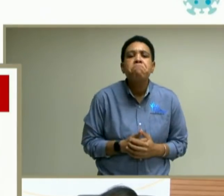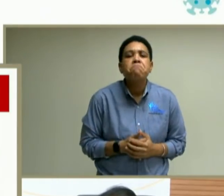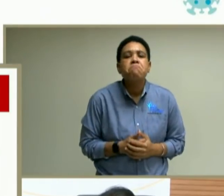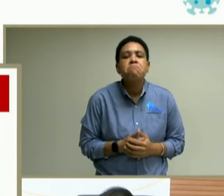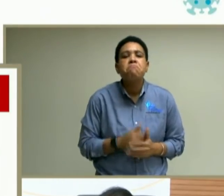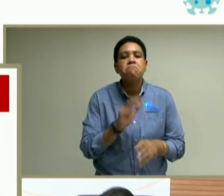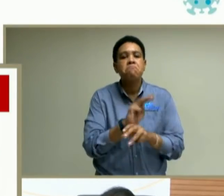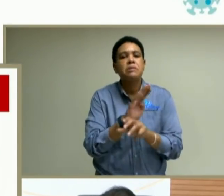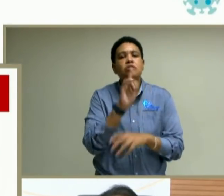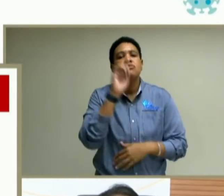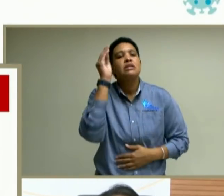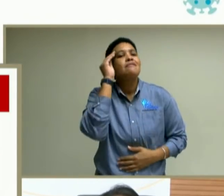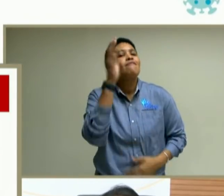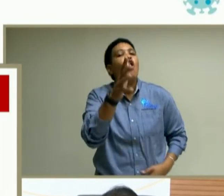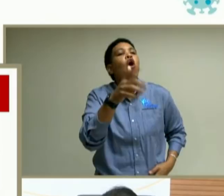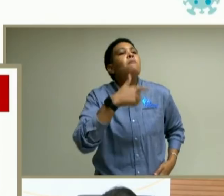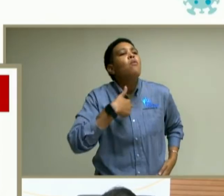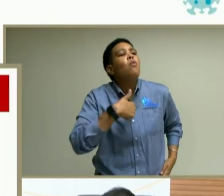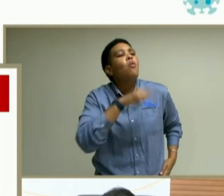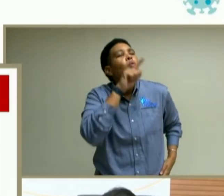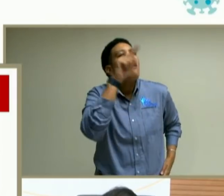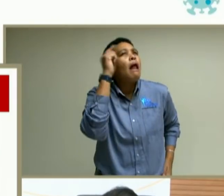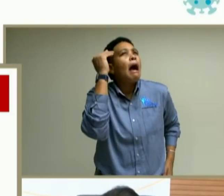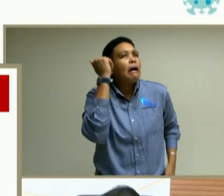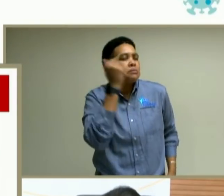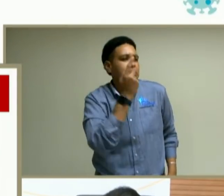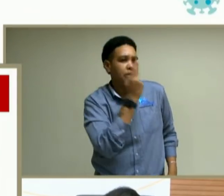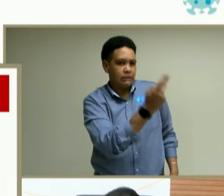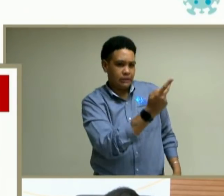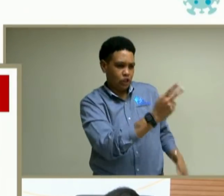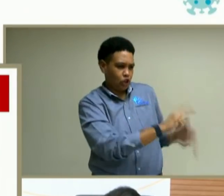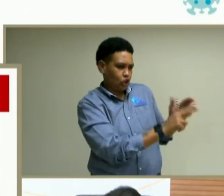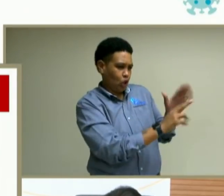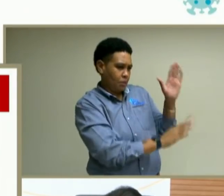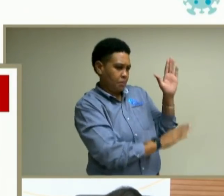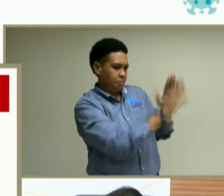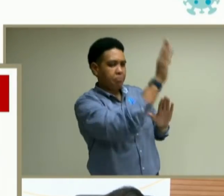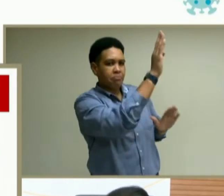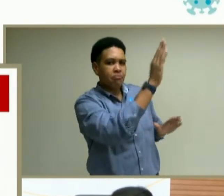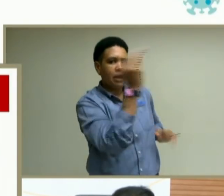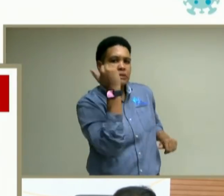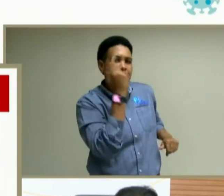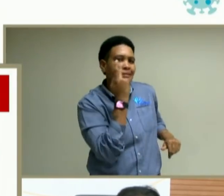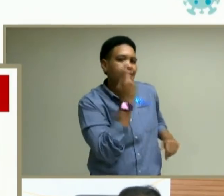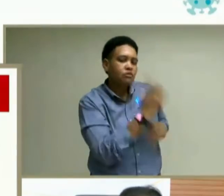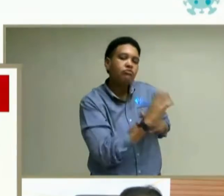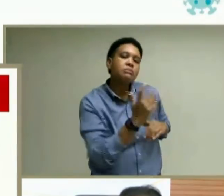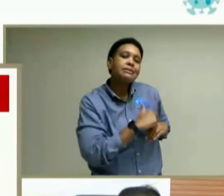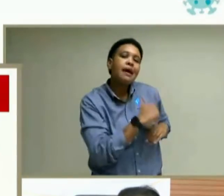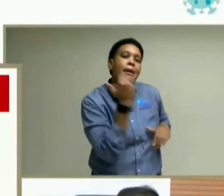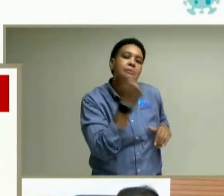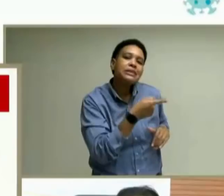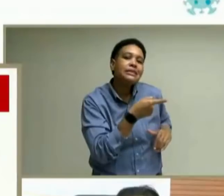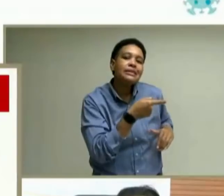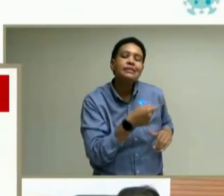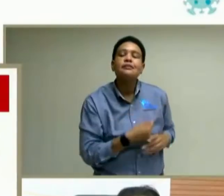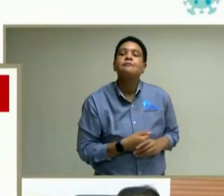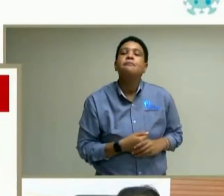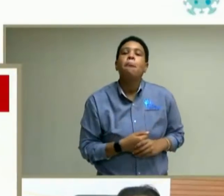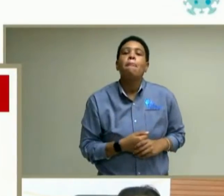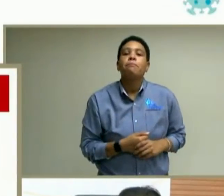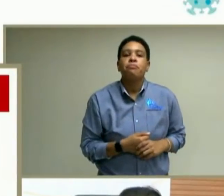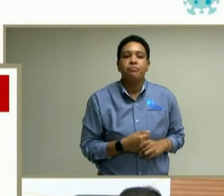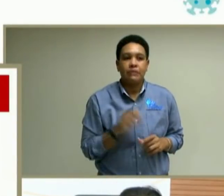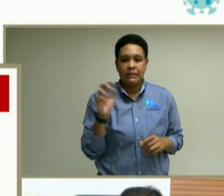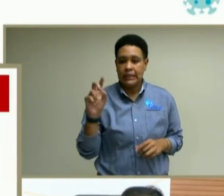has indicated that we are expecting to see a surge in our numbers at Christmas, coming on